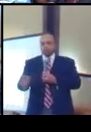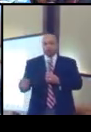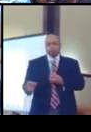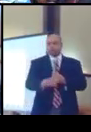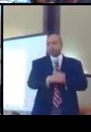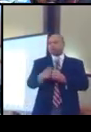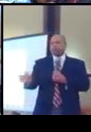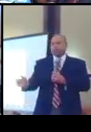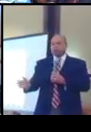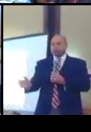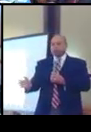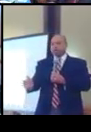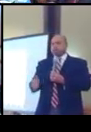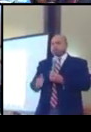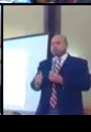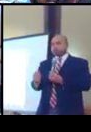don't have any.